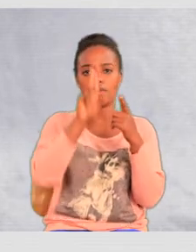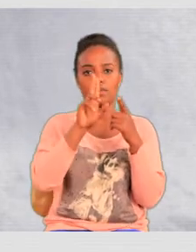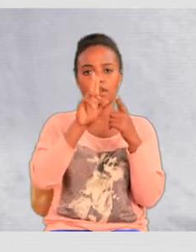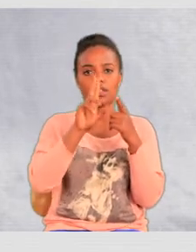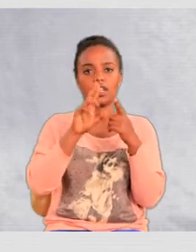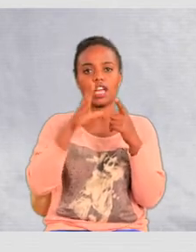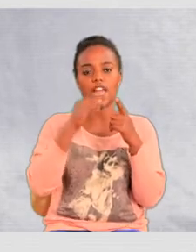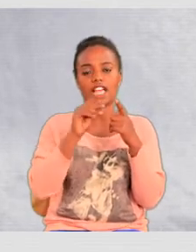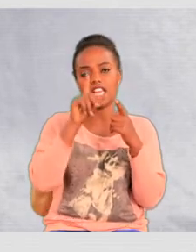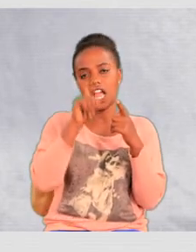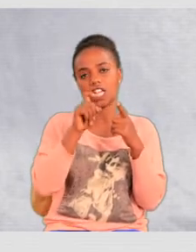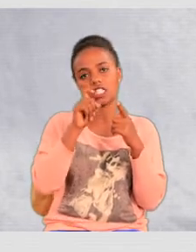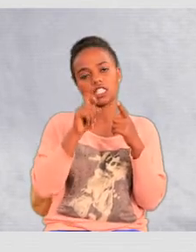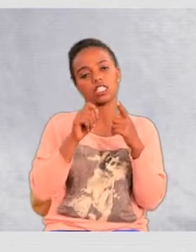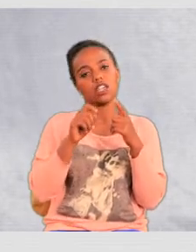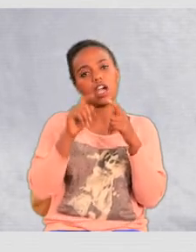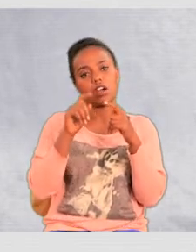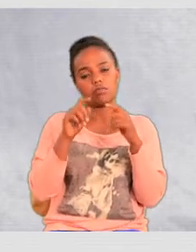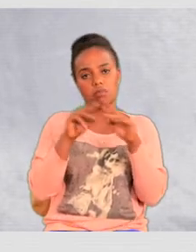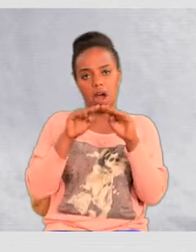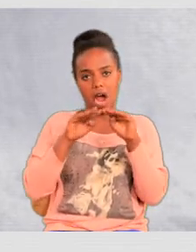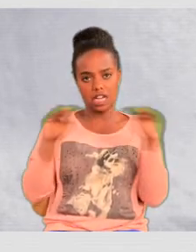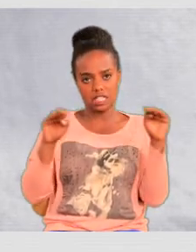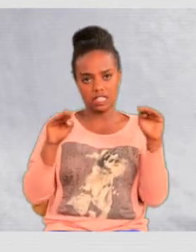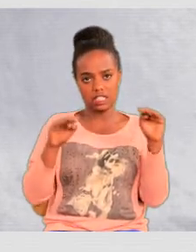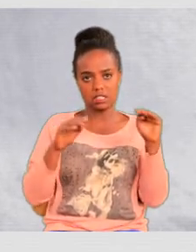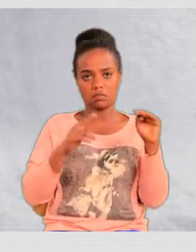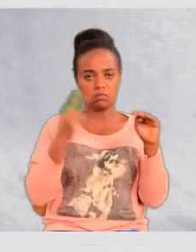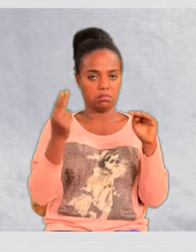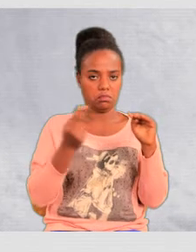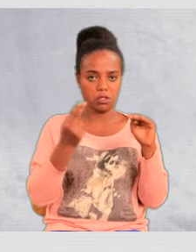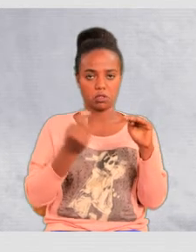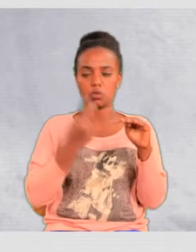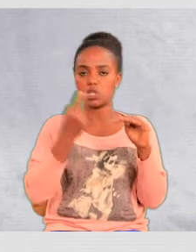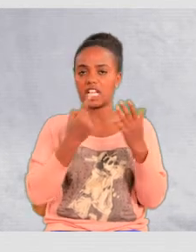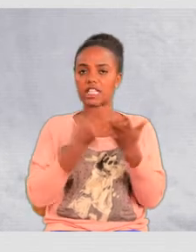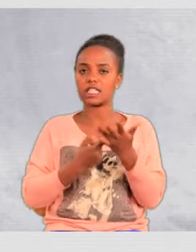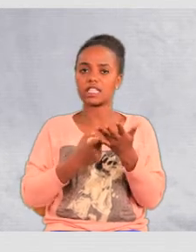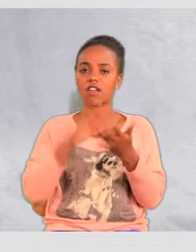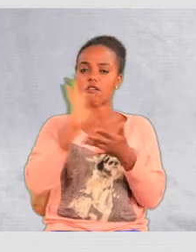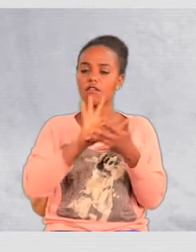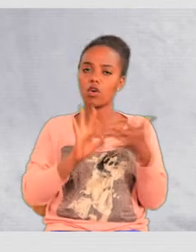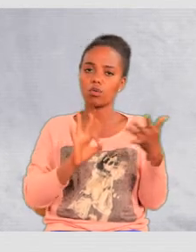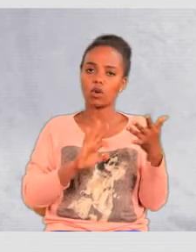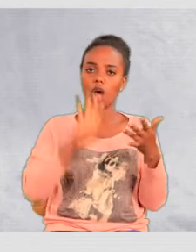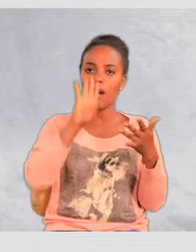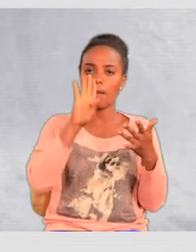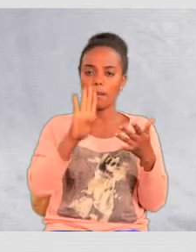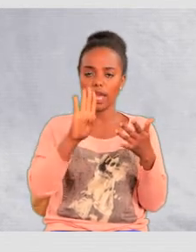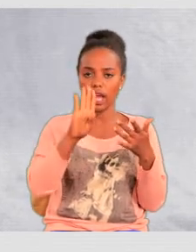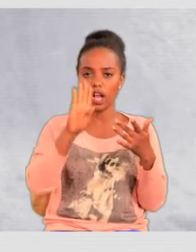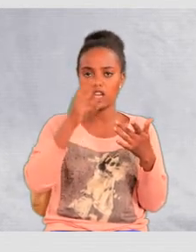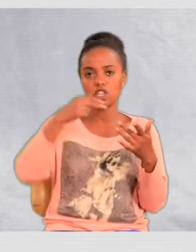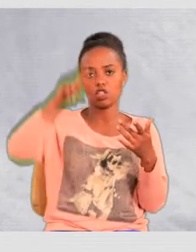crosses x-axis or not. Using this one, using the formula b